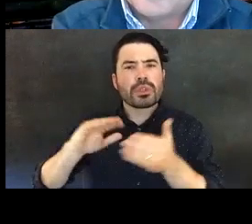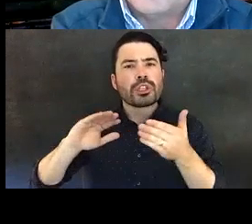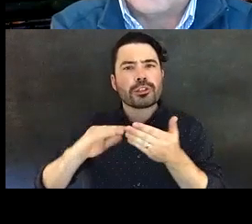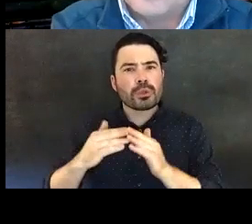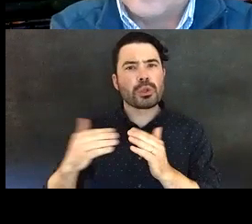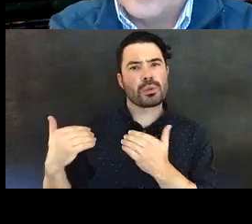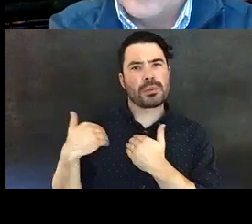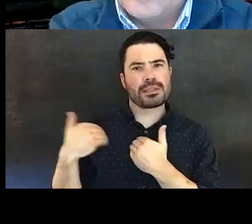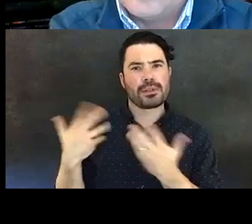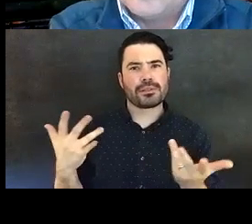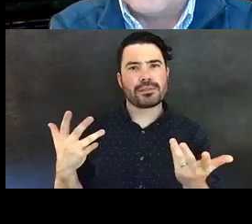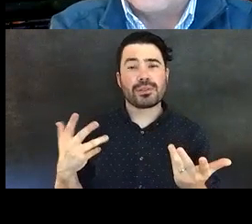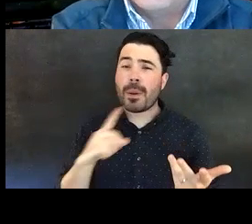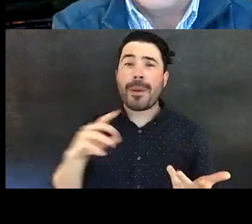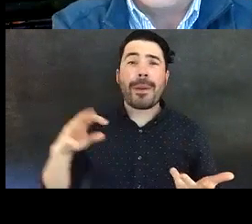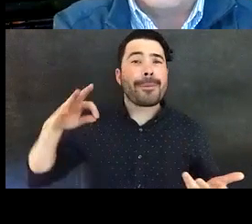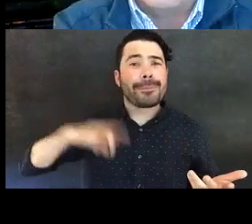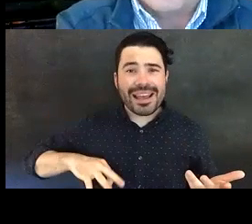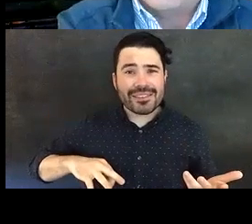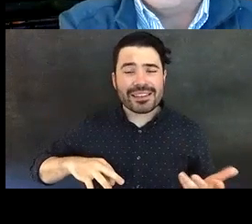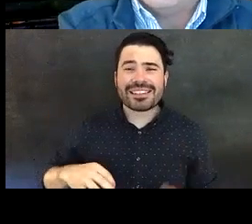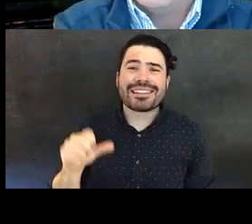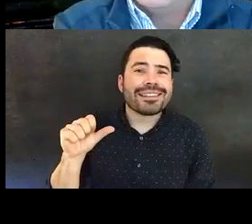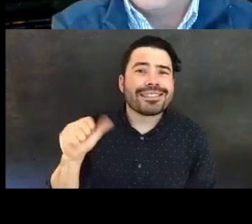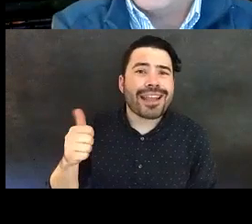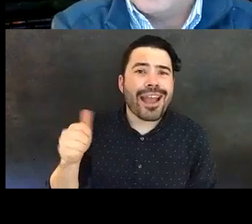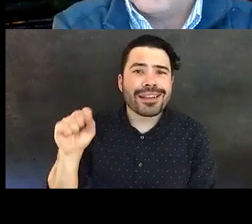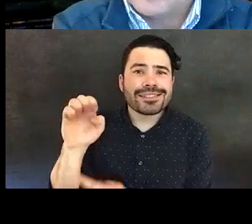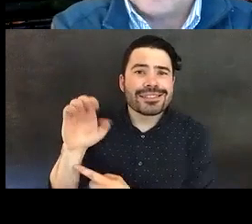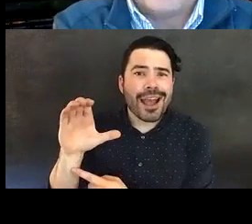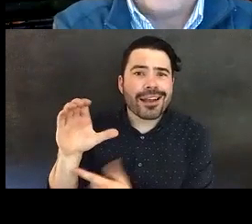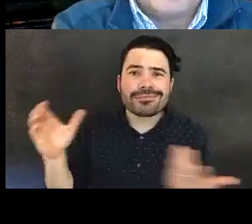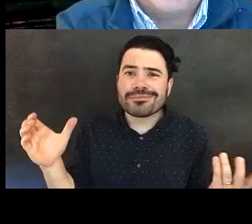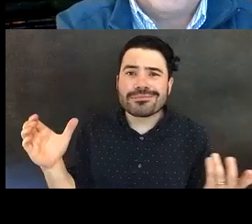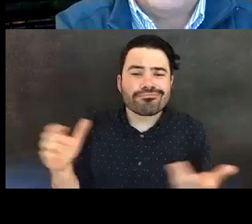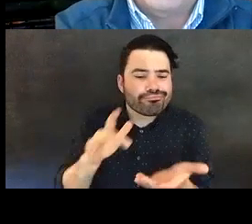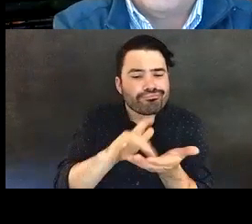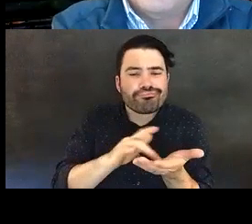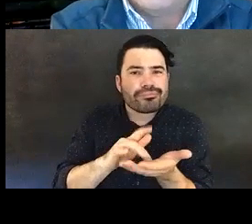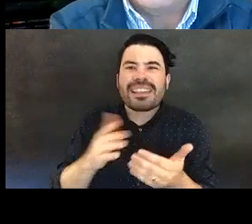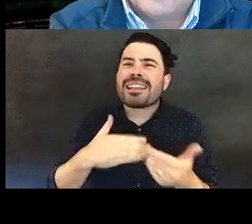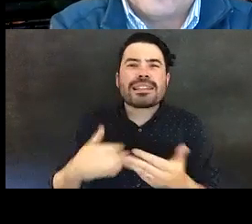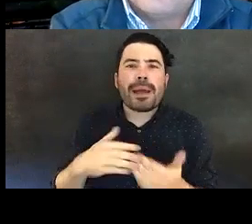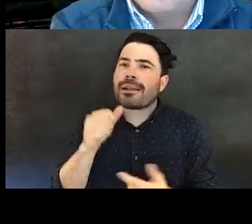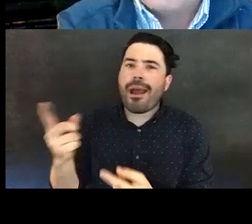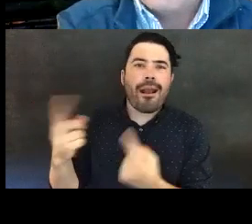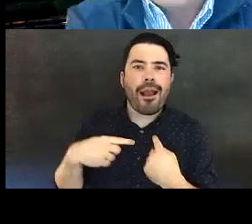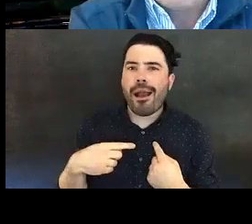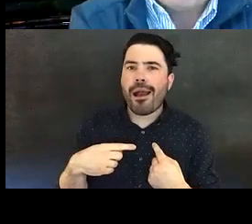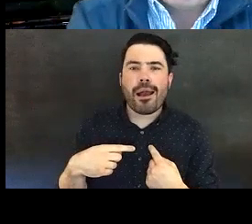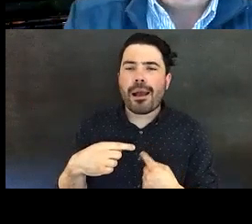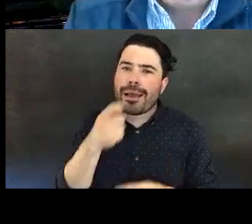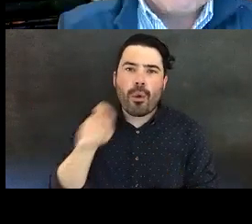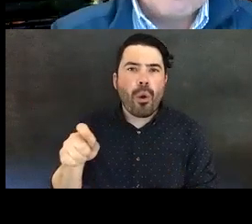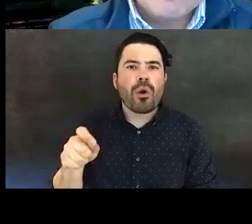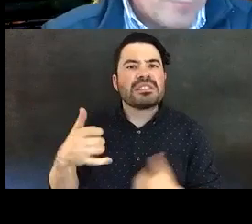10 seconds to fill it out, even if you are never coming into campus at all.